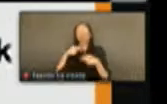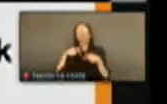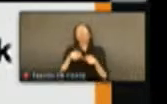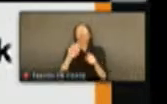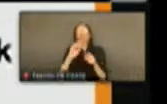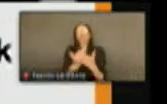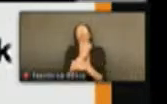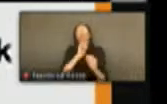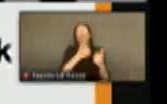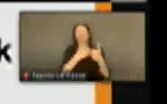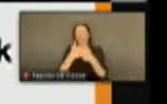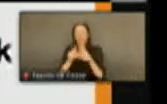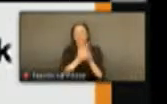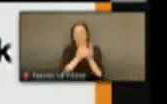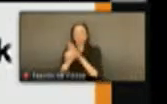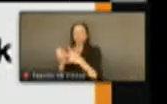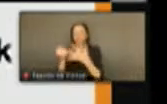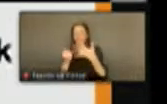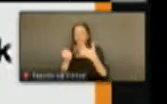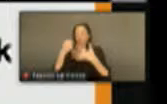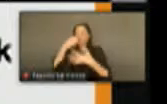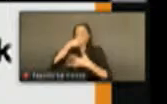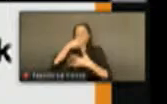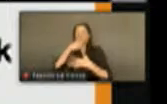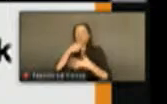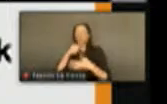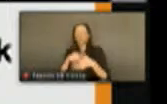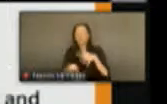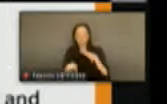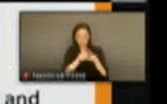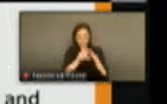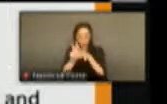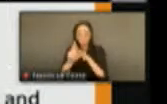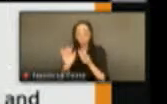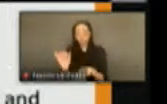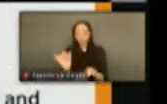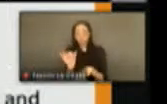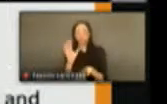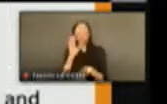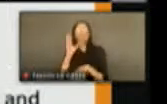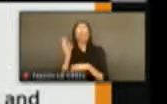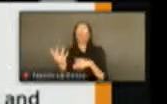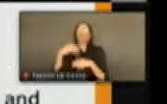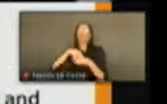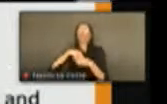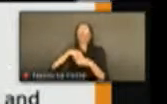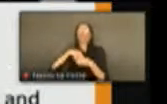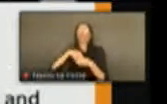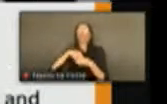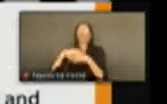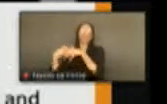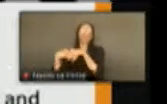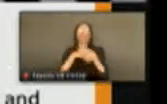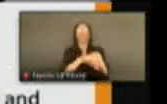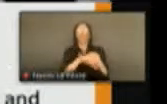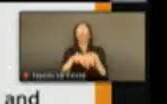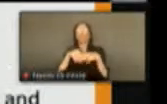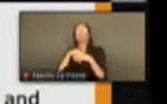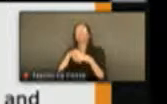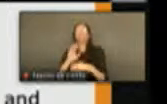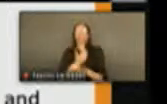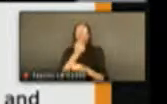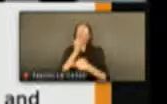incorporated into future strategic planning efforts. The county strategic plan is a high-level